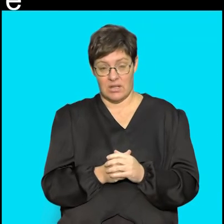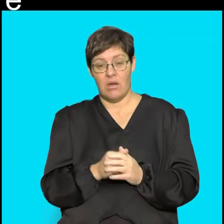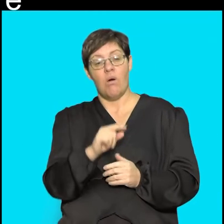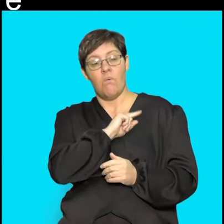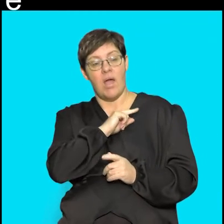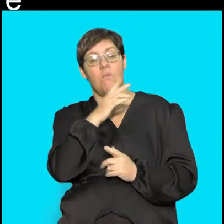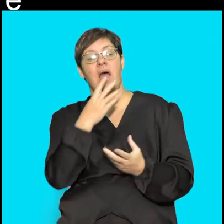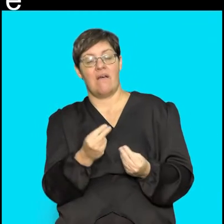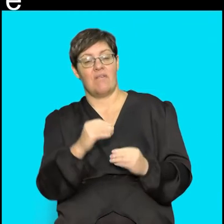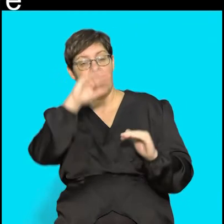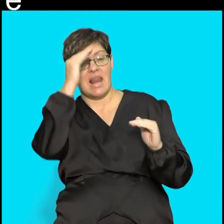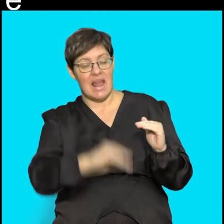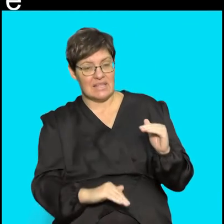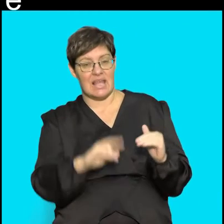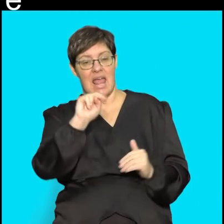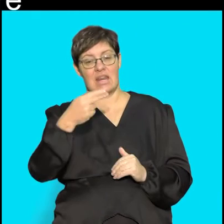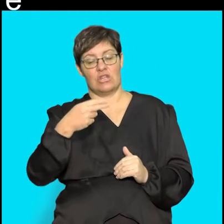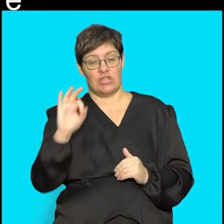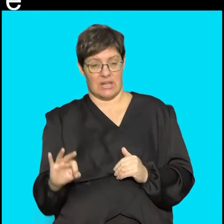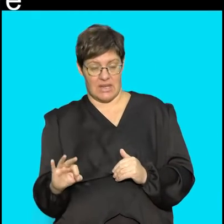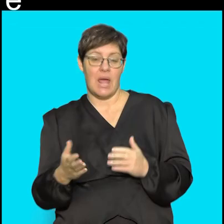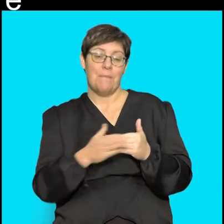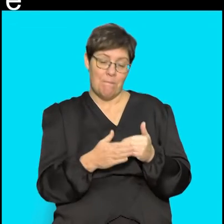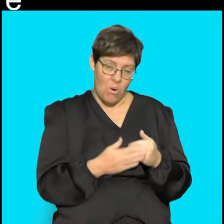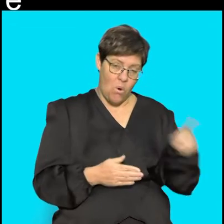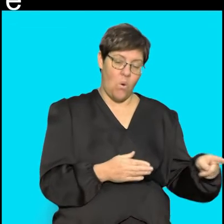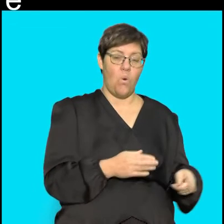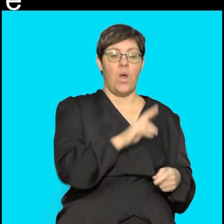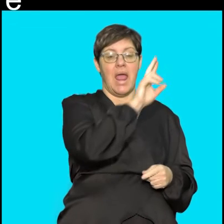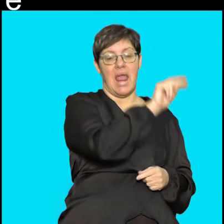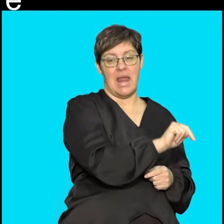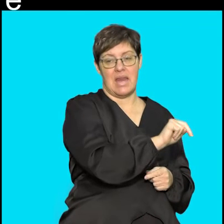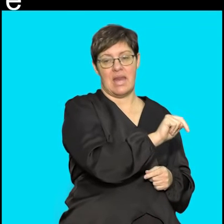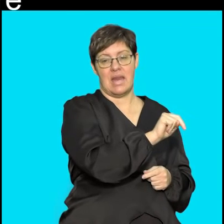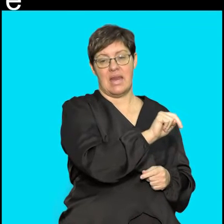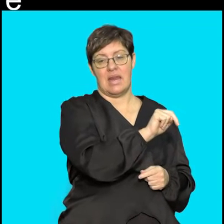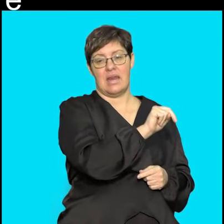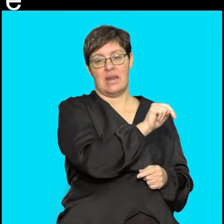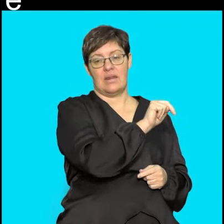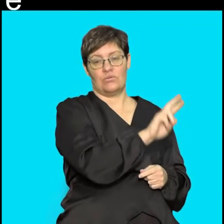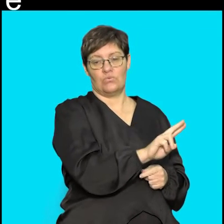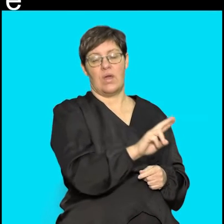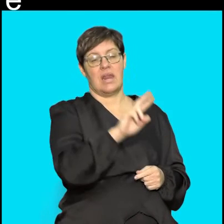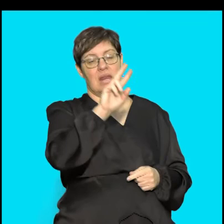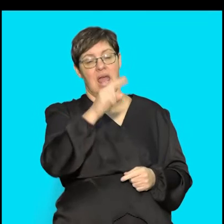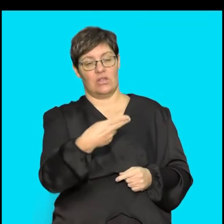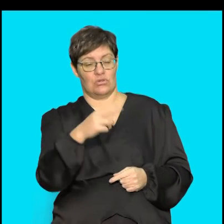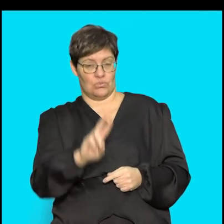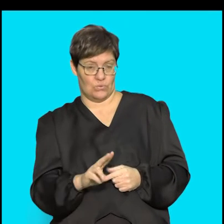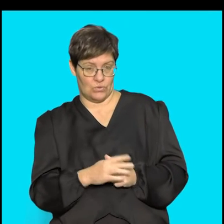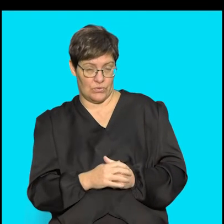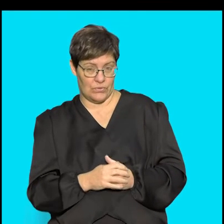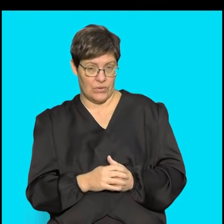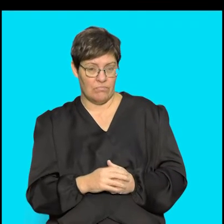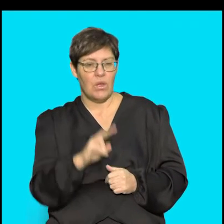reaction, meaning we will have less of NH3 and more of N2 and H2.